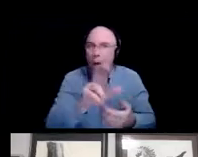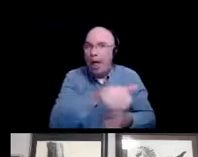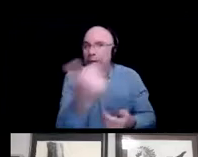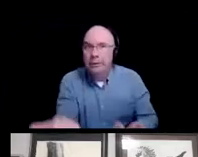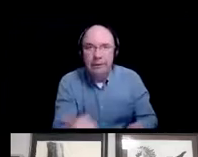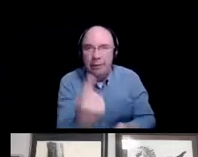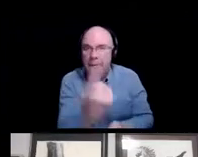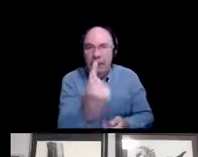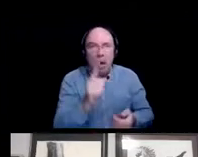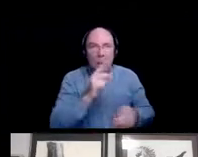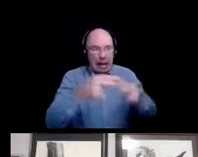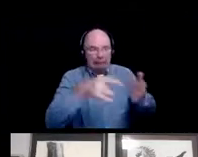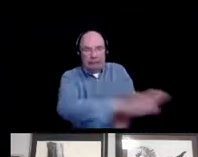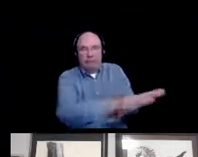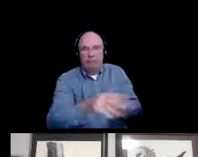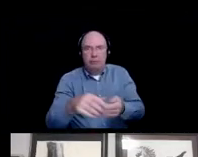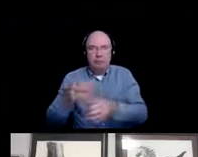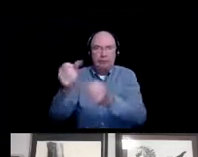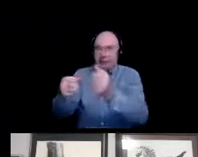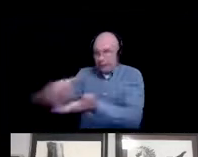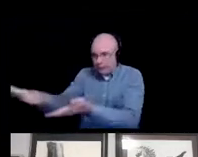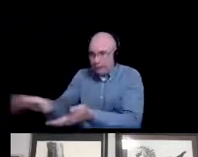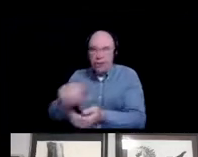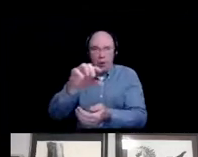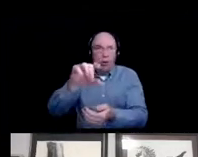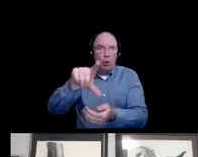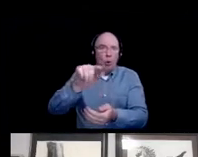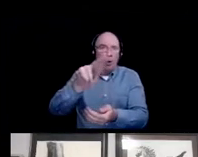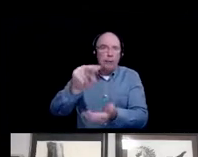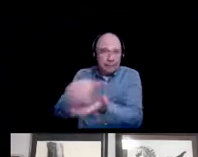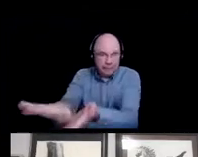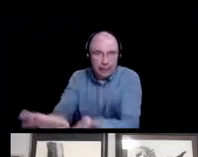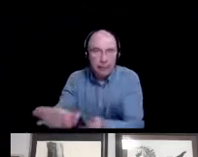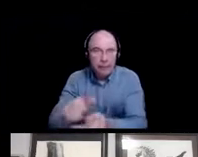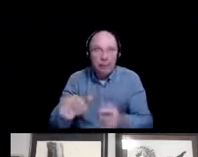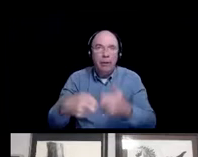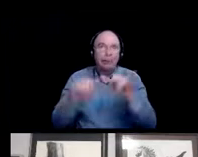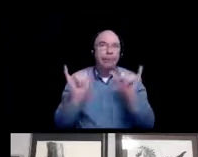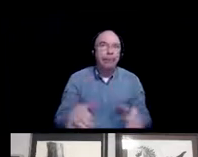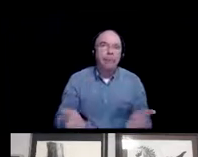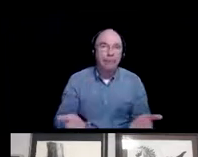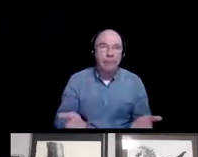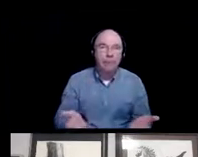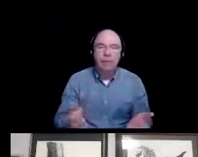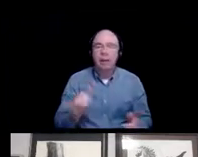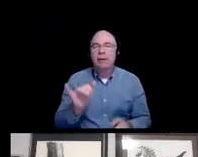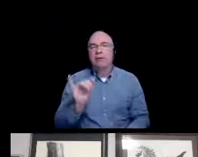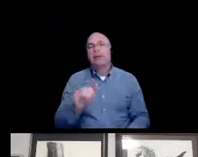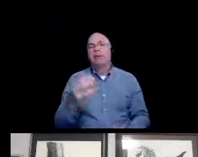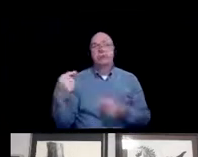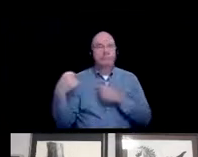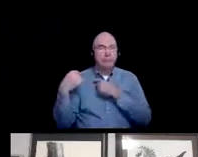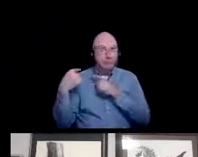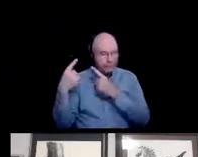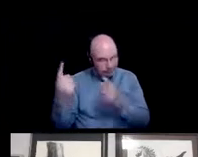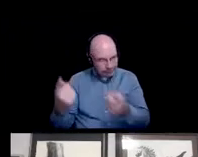now you eliminate eggs, you've eliminated dairy, you've eliminated gluten, but you've not fixed the problem. And this is where I've said over the years,